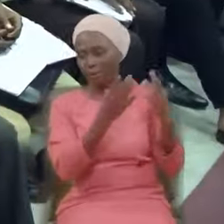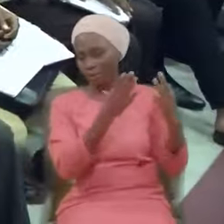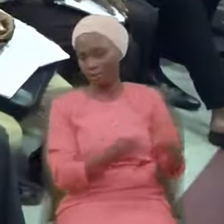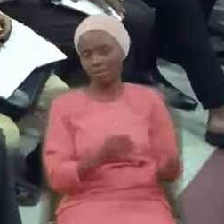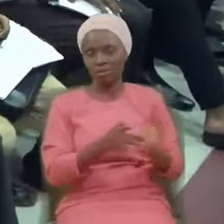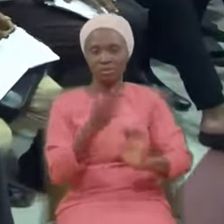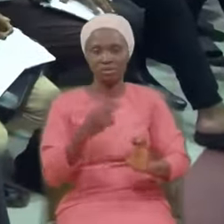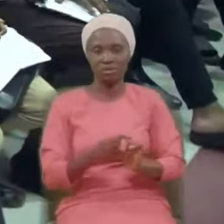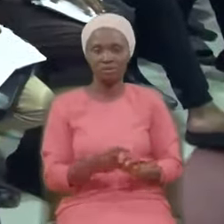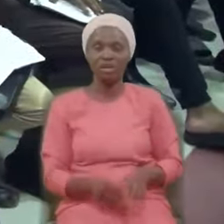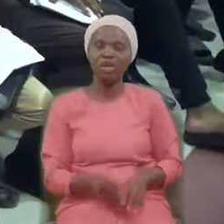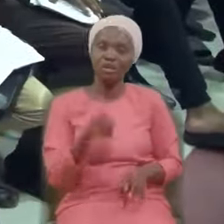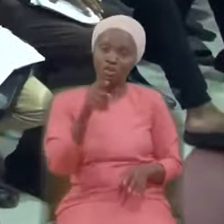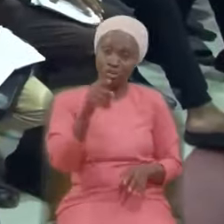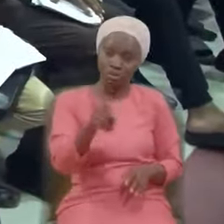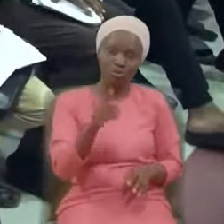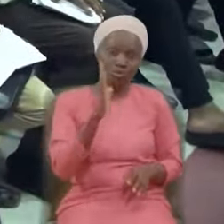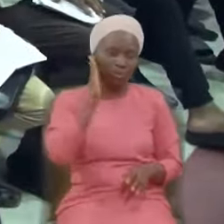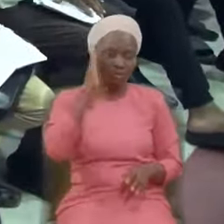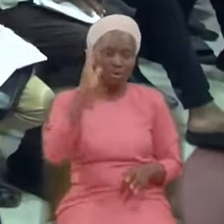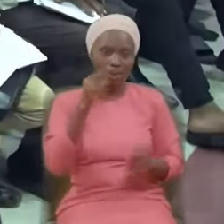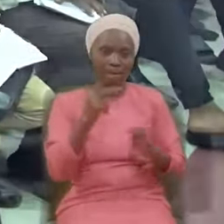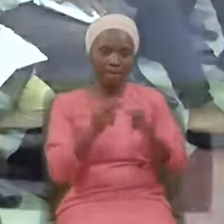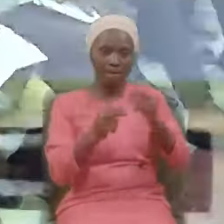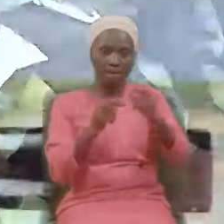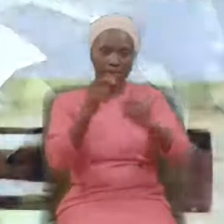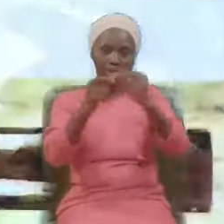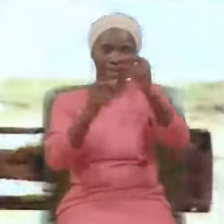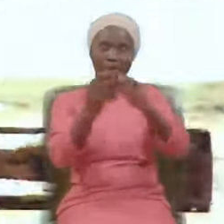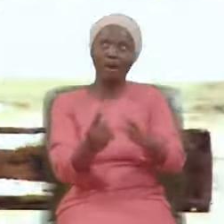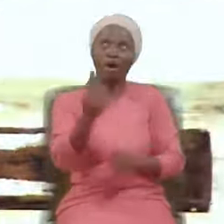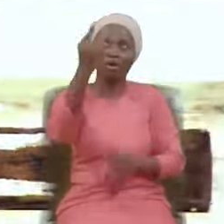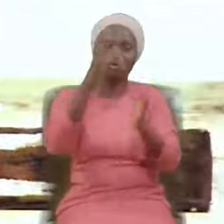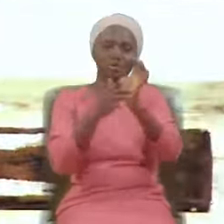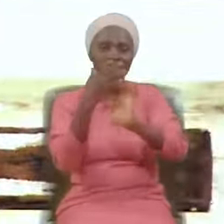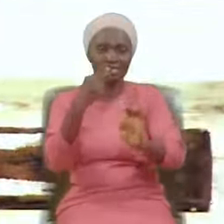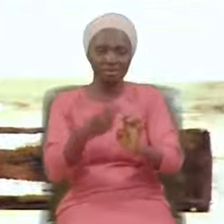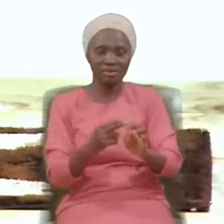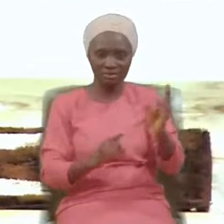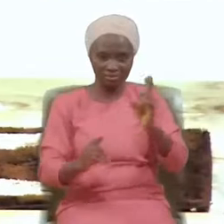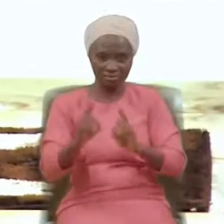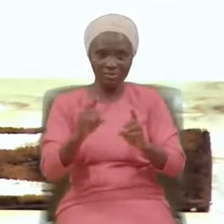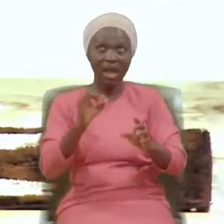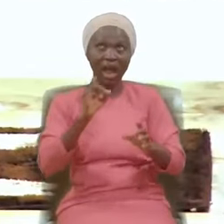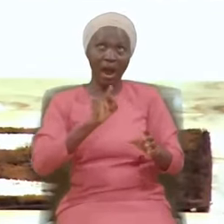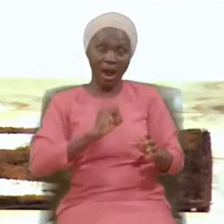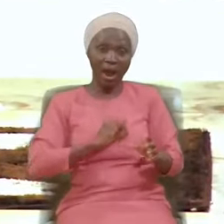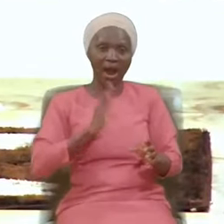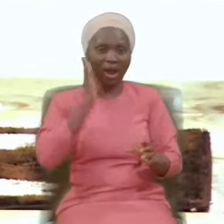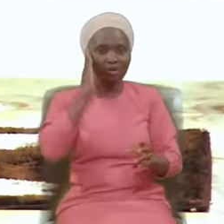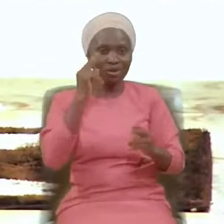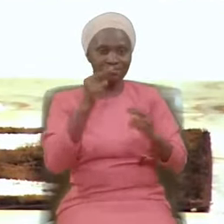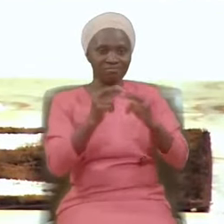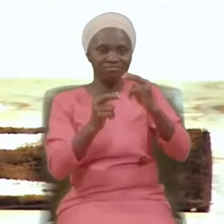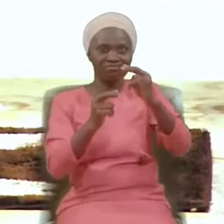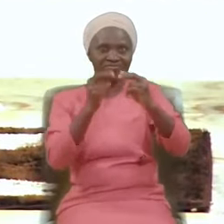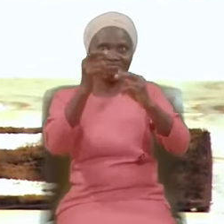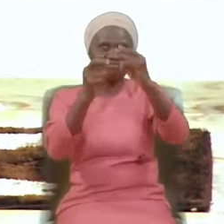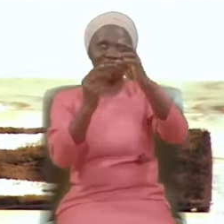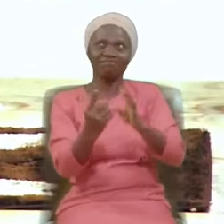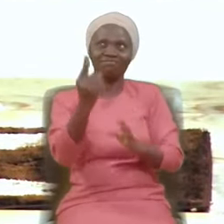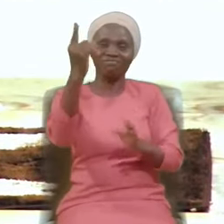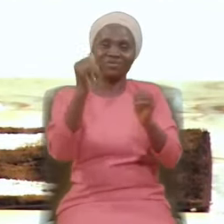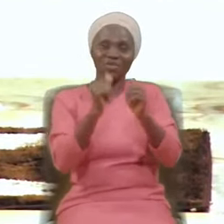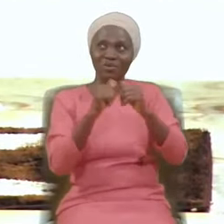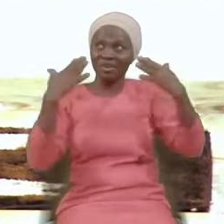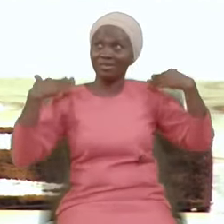I will mount up. I said, I will mount up. You will mount up with